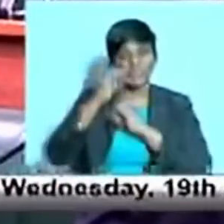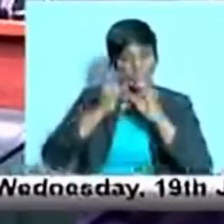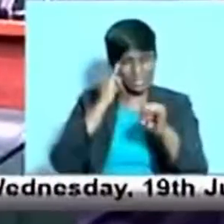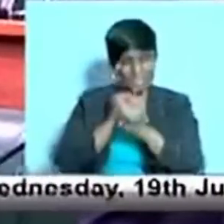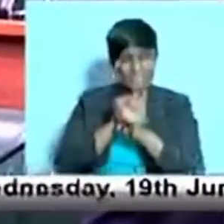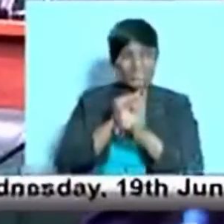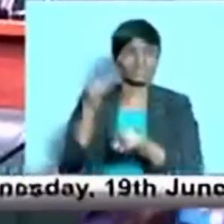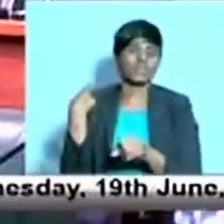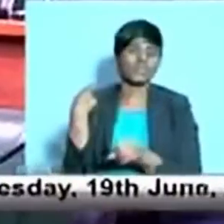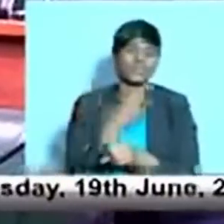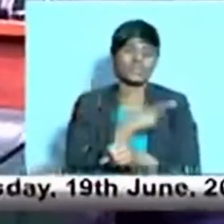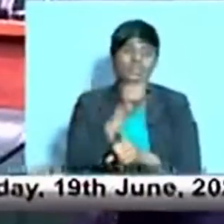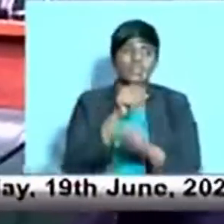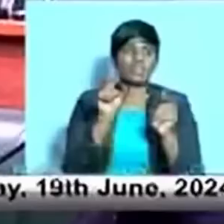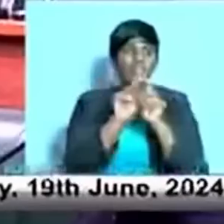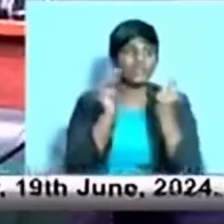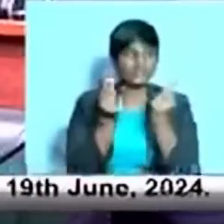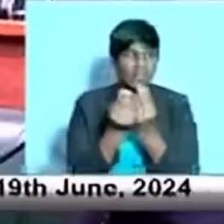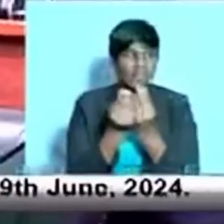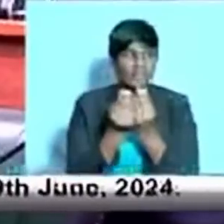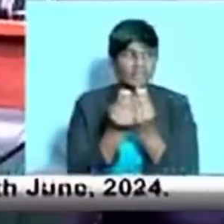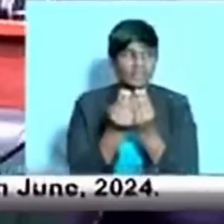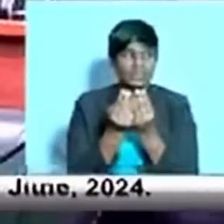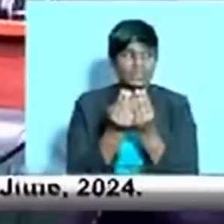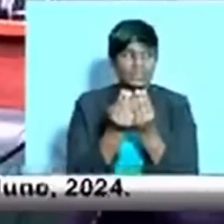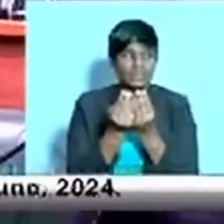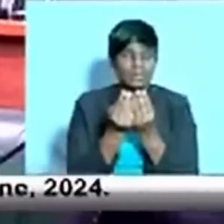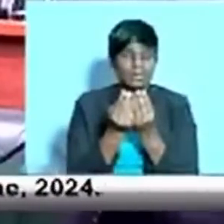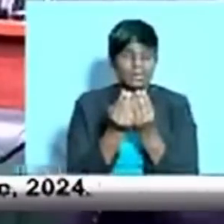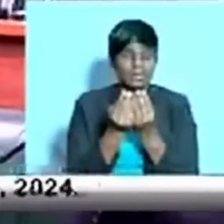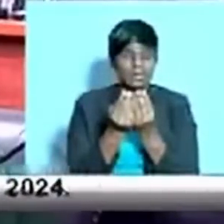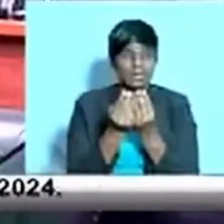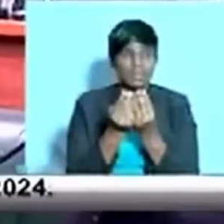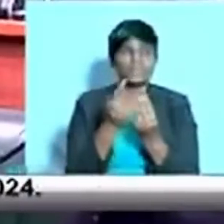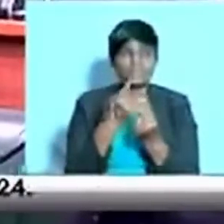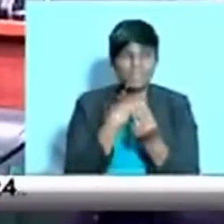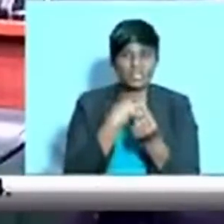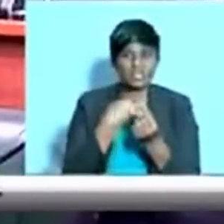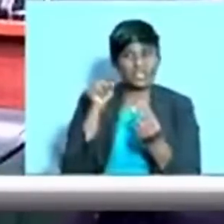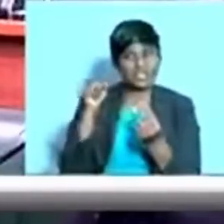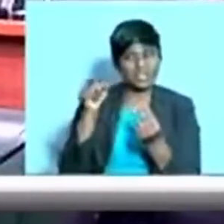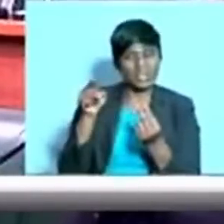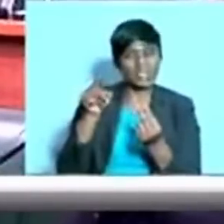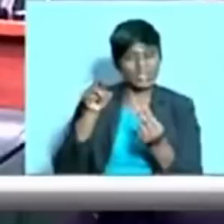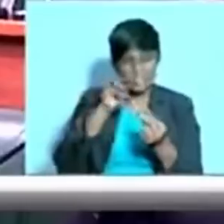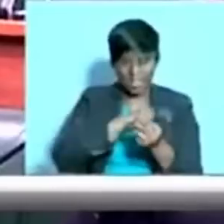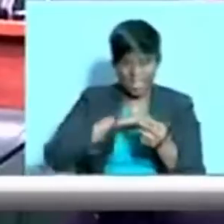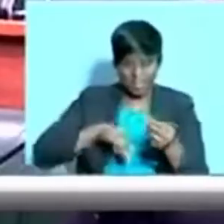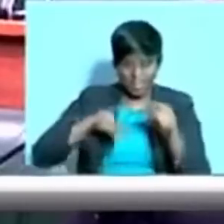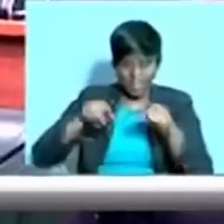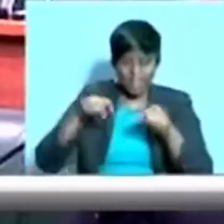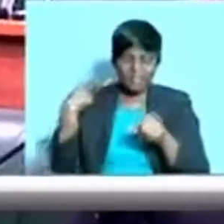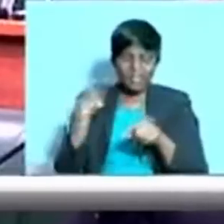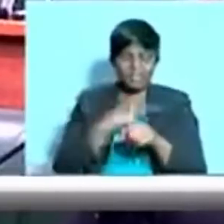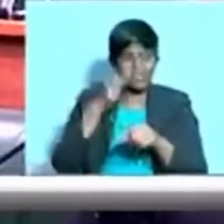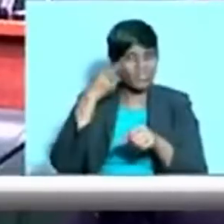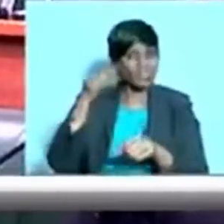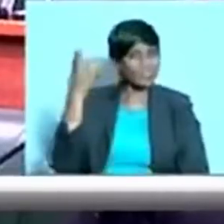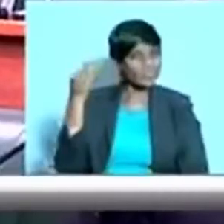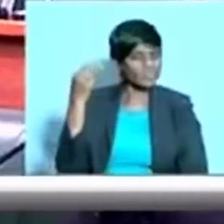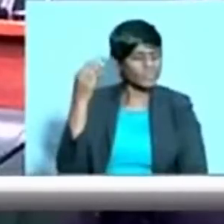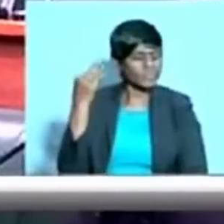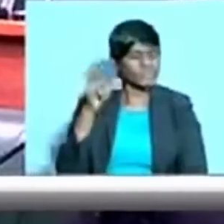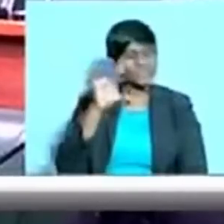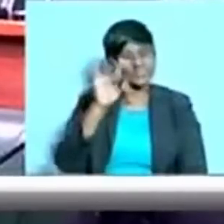Interparliamentary Union. I've been a member of this House for the past